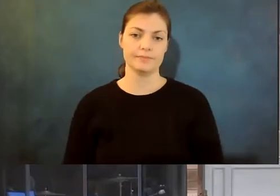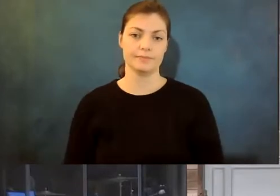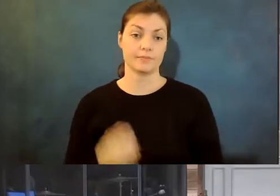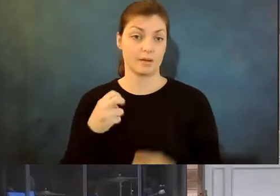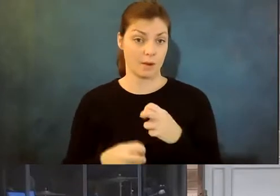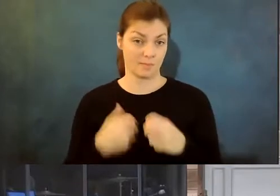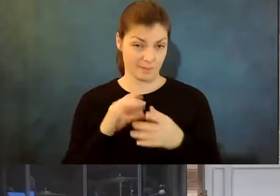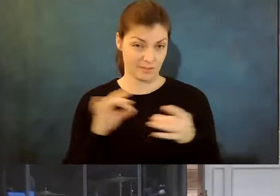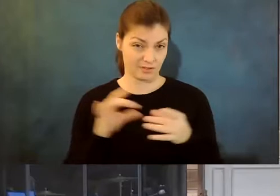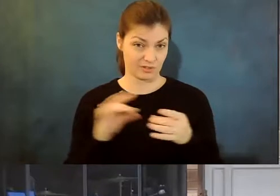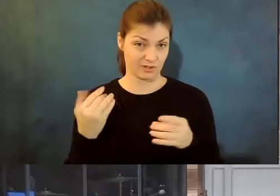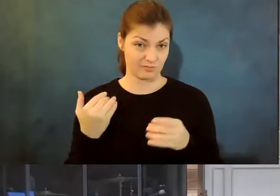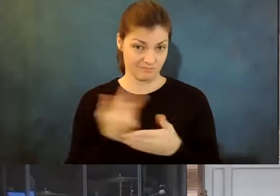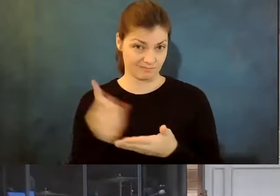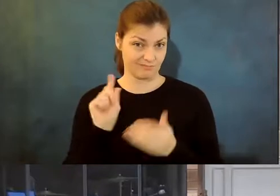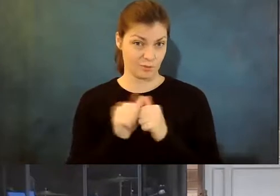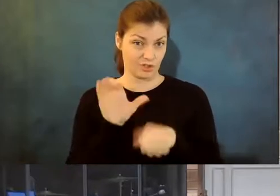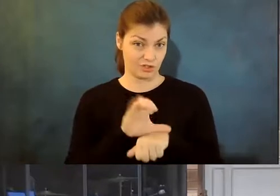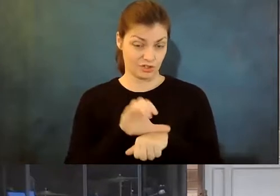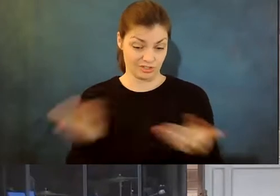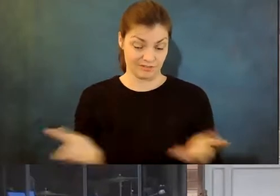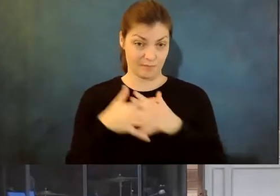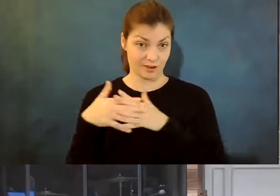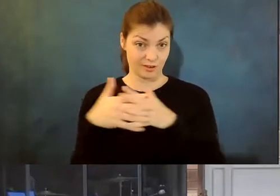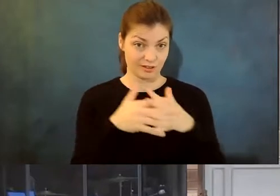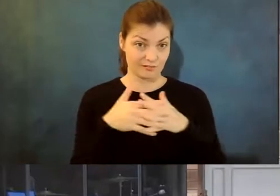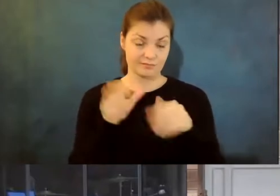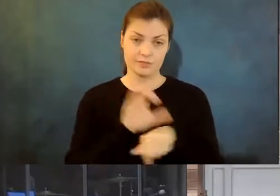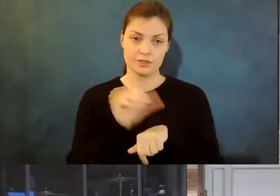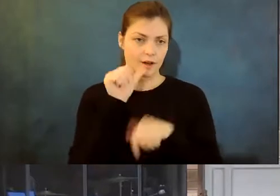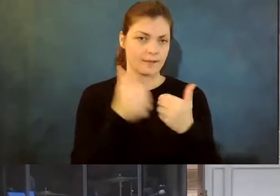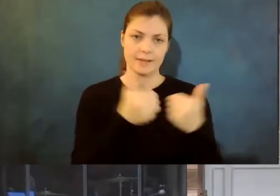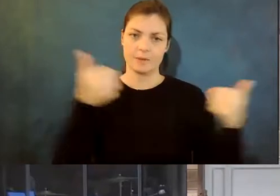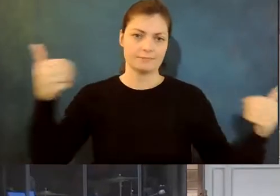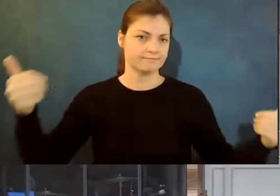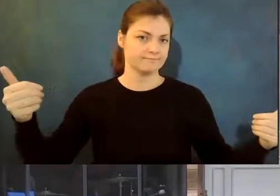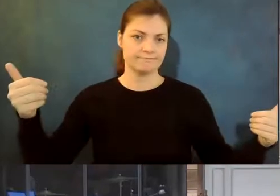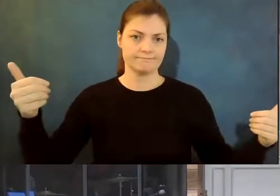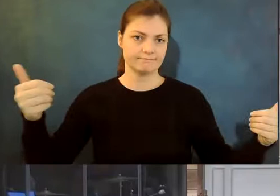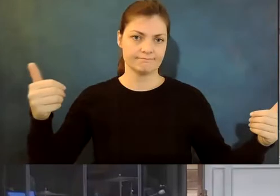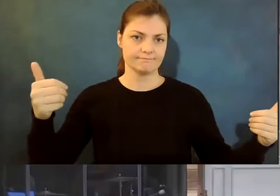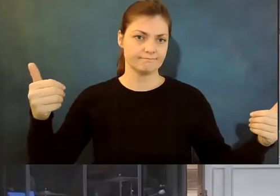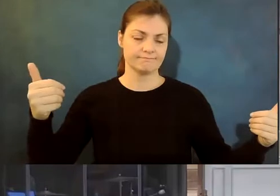problem I mentioned the last time with the church in the United States today is that the church is not set apart.